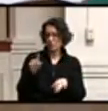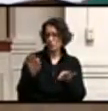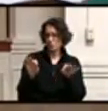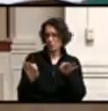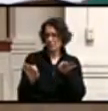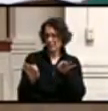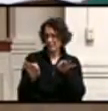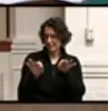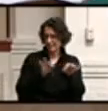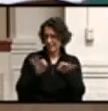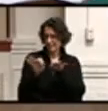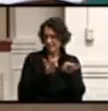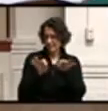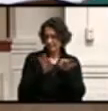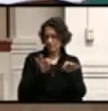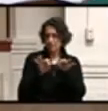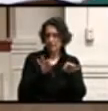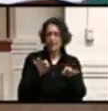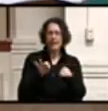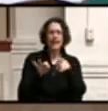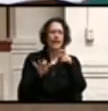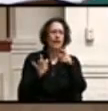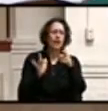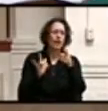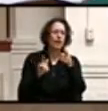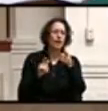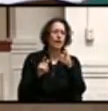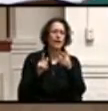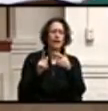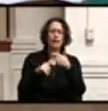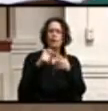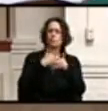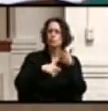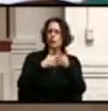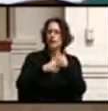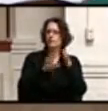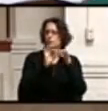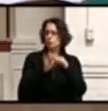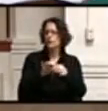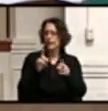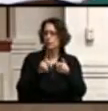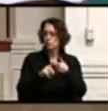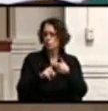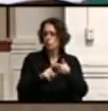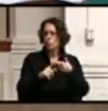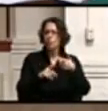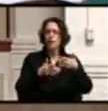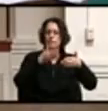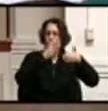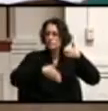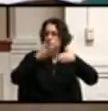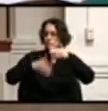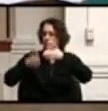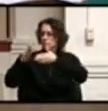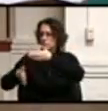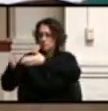early on there was a 30% complete, a 50 or a 60, and then on to 100% complete, maybe where we're at